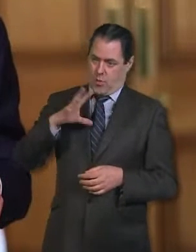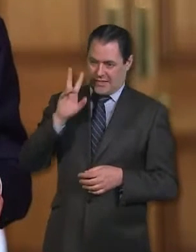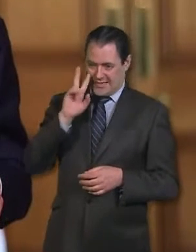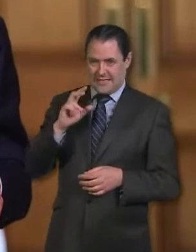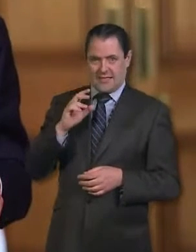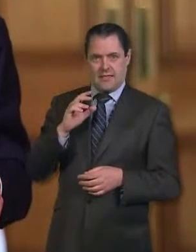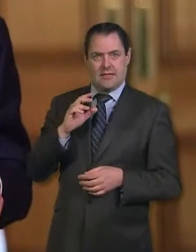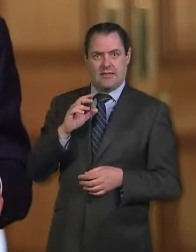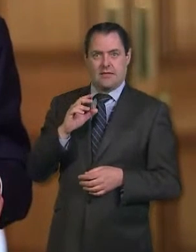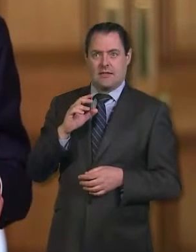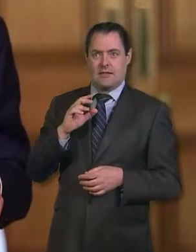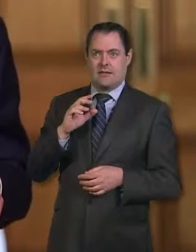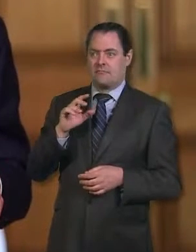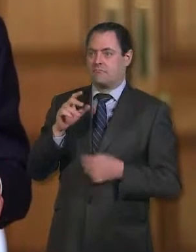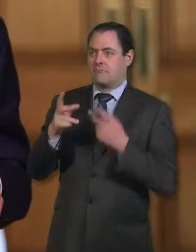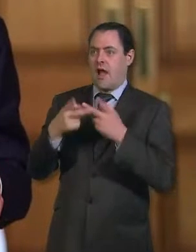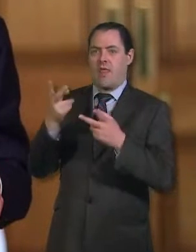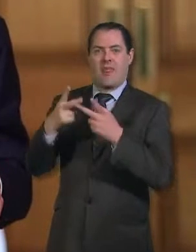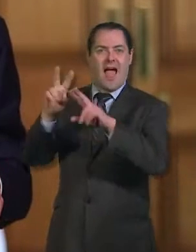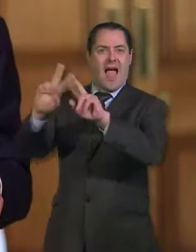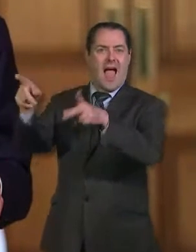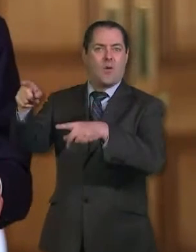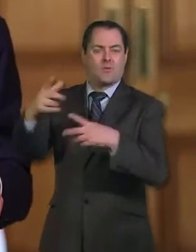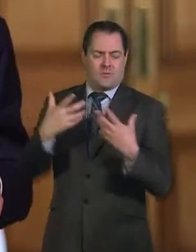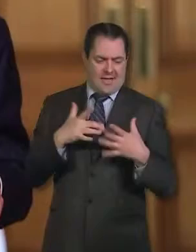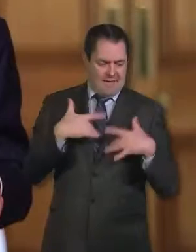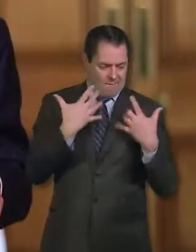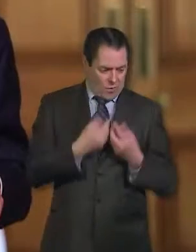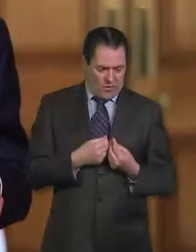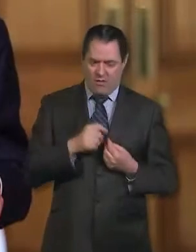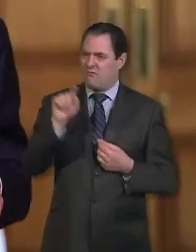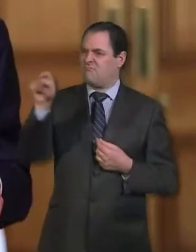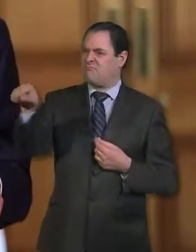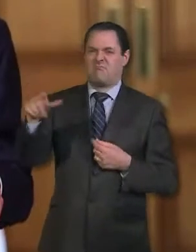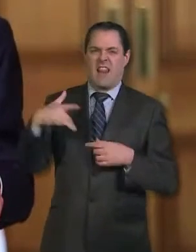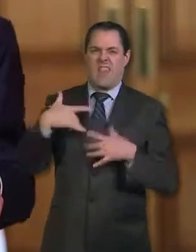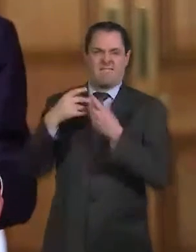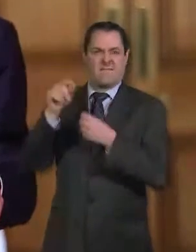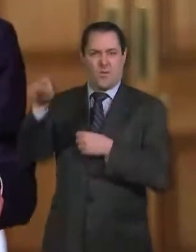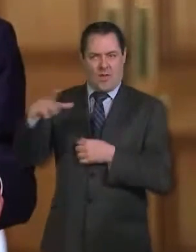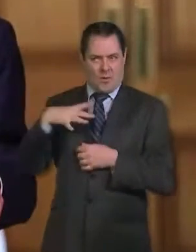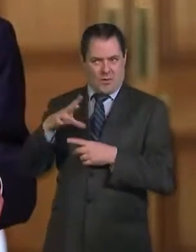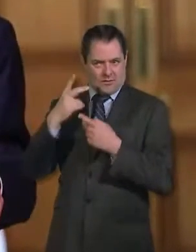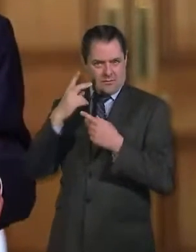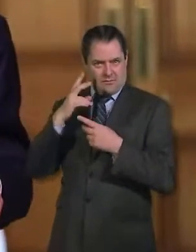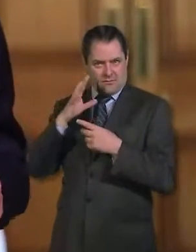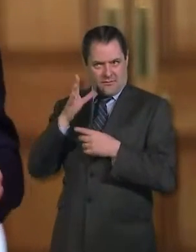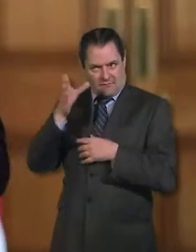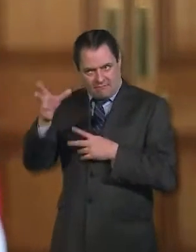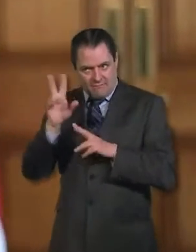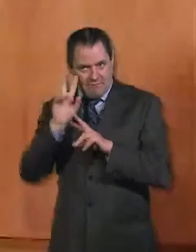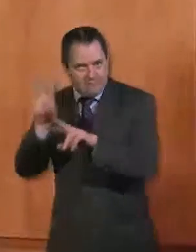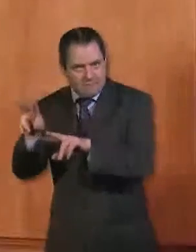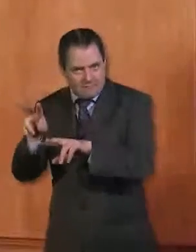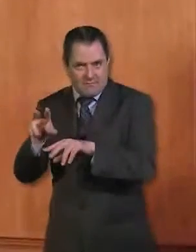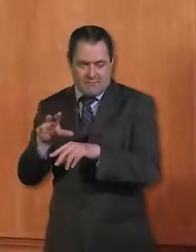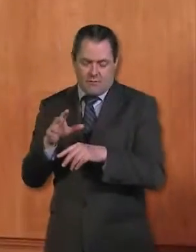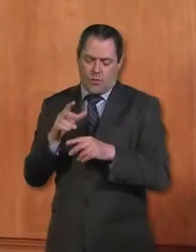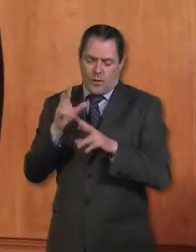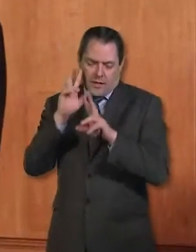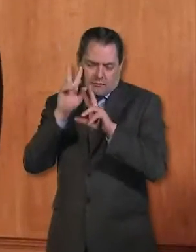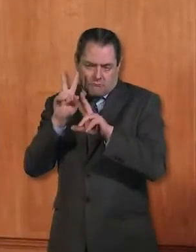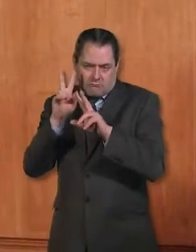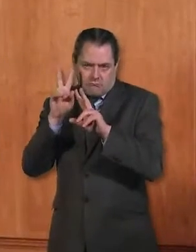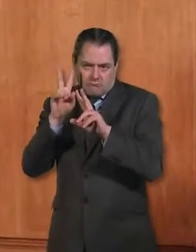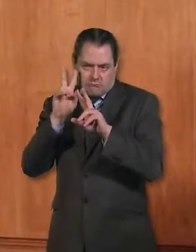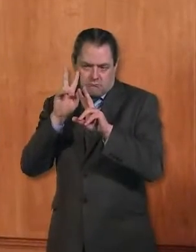household, and we are looking at how we can make this happen in a safe way. John? Well, yes, thank you, Secretary of State. I mean, the